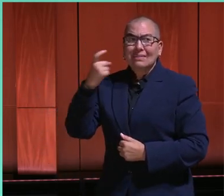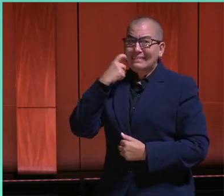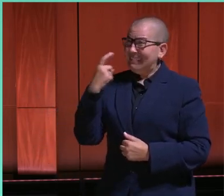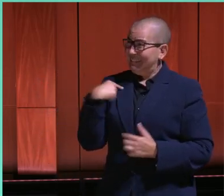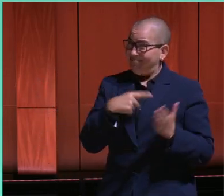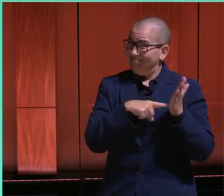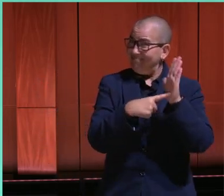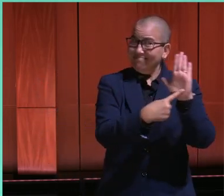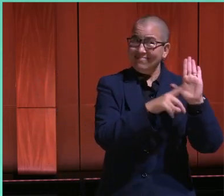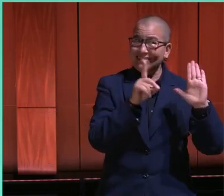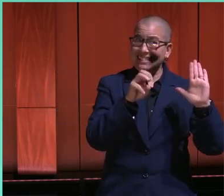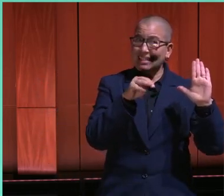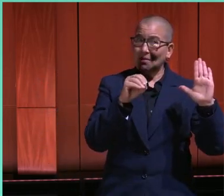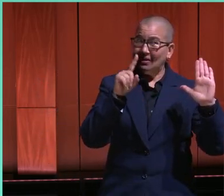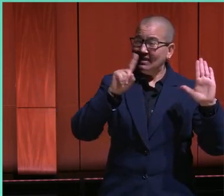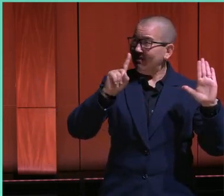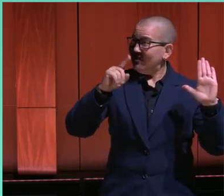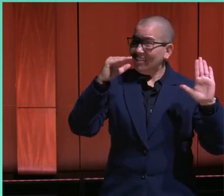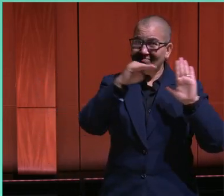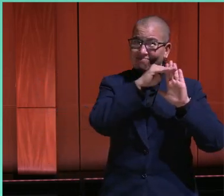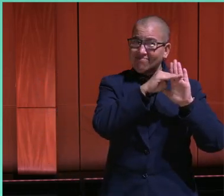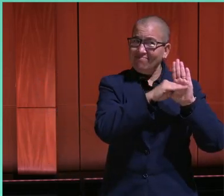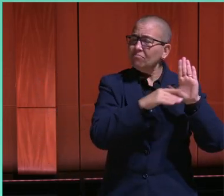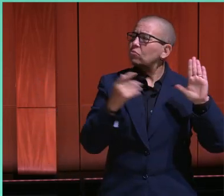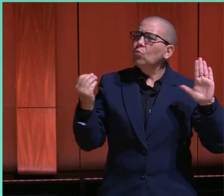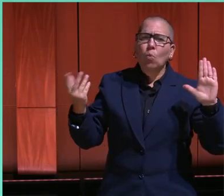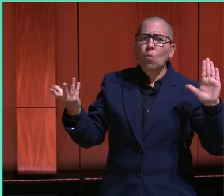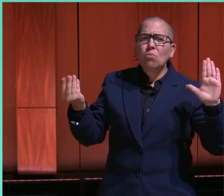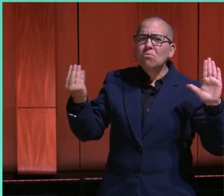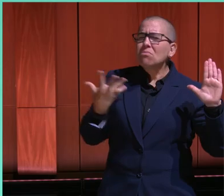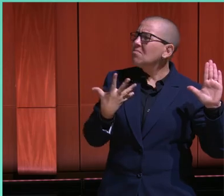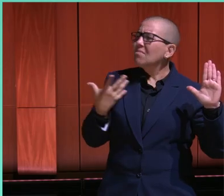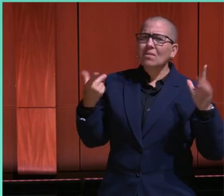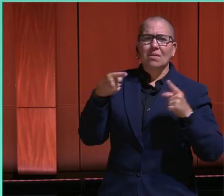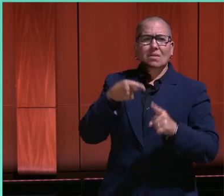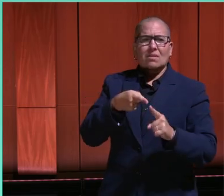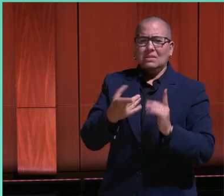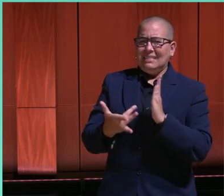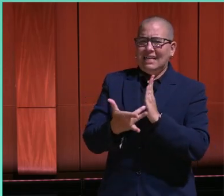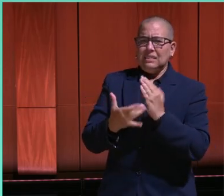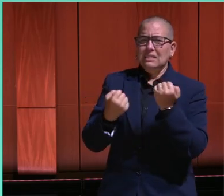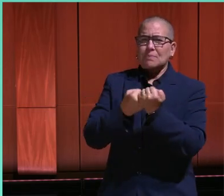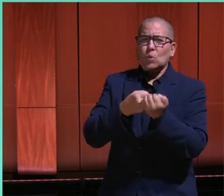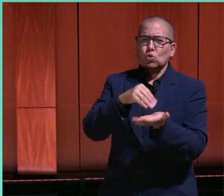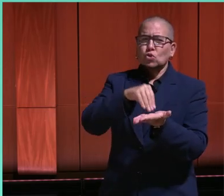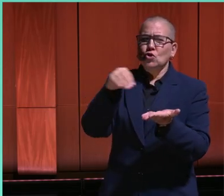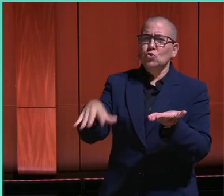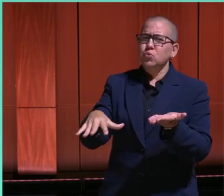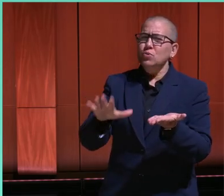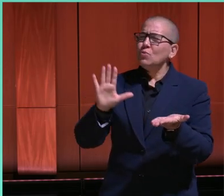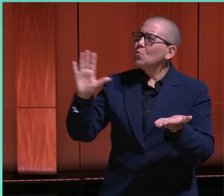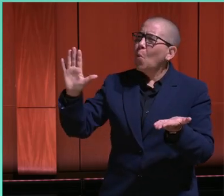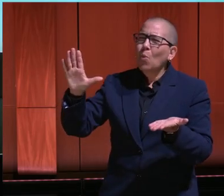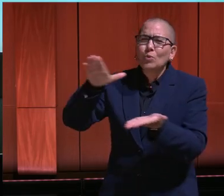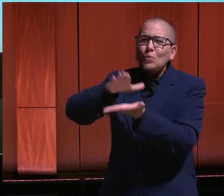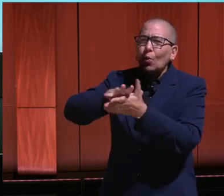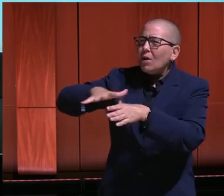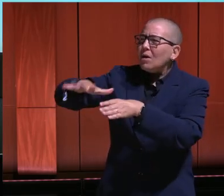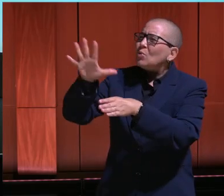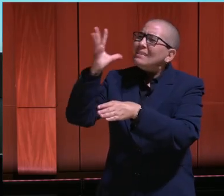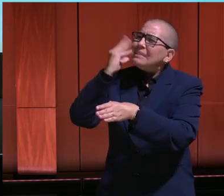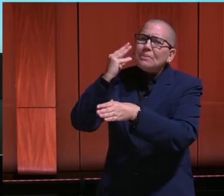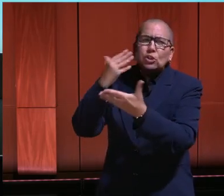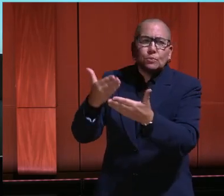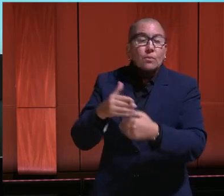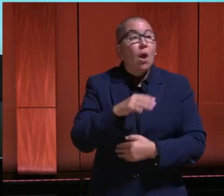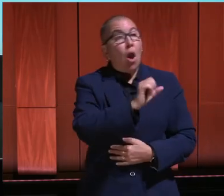But why don't you tell us a little bit about how technology supports student learning and development at Prince William? So at Prince William County